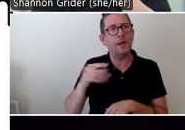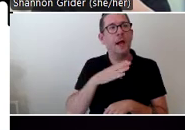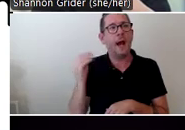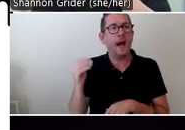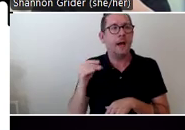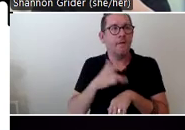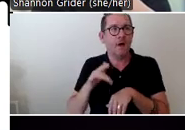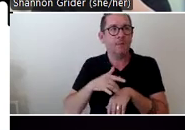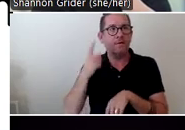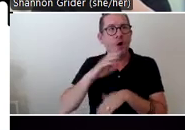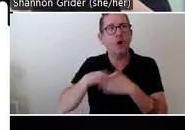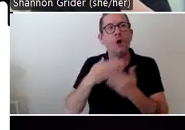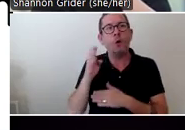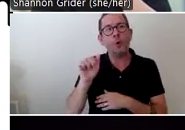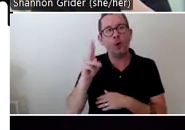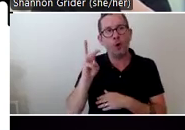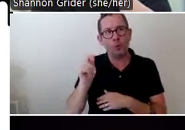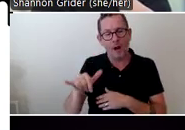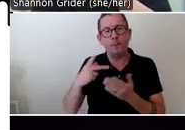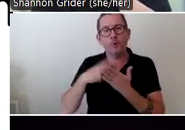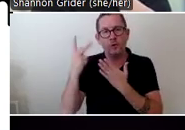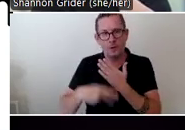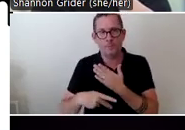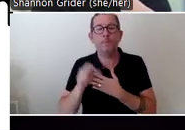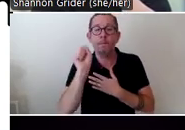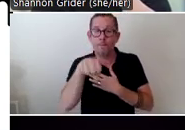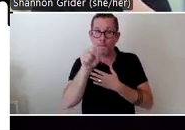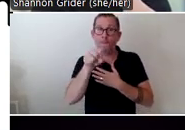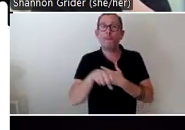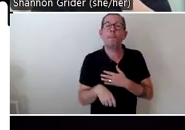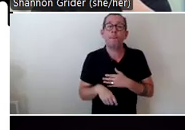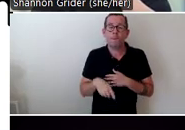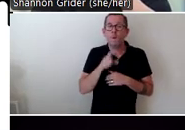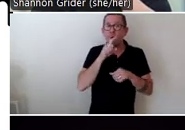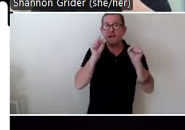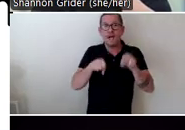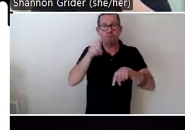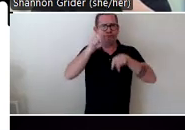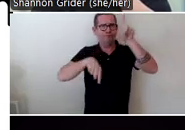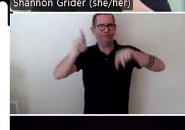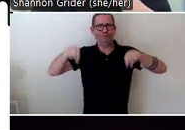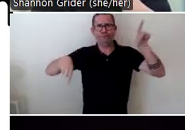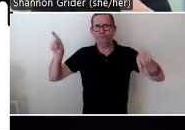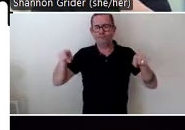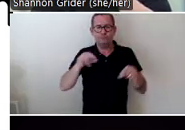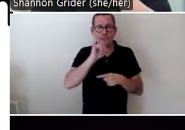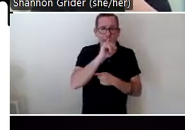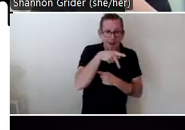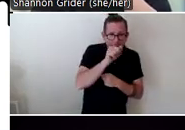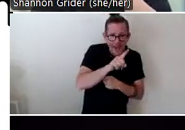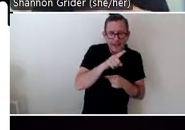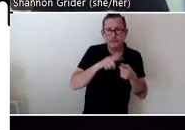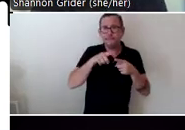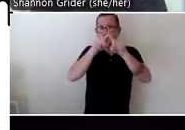great. That's at the Turning Point and available for all Broadway programs. Great. Yeah, there are